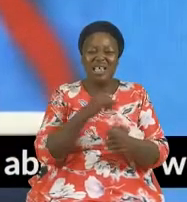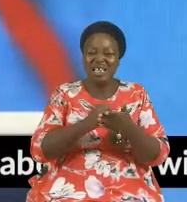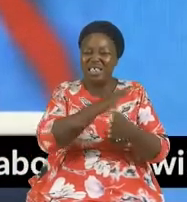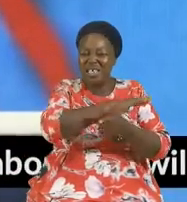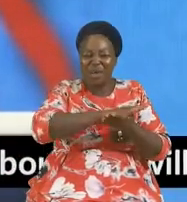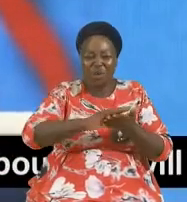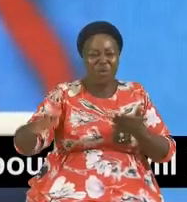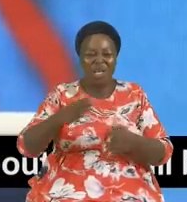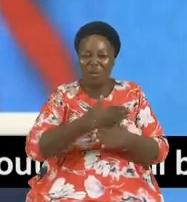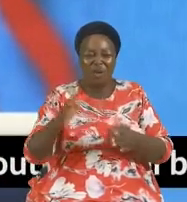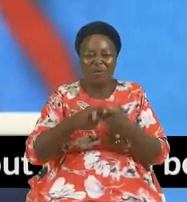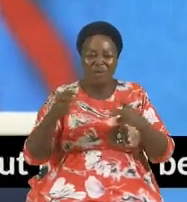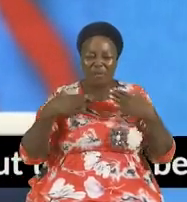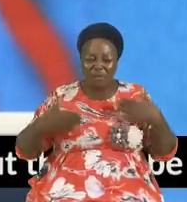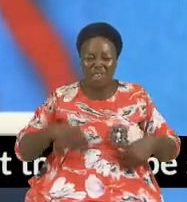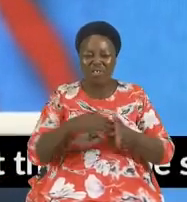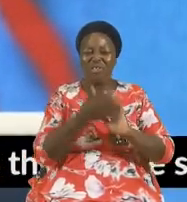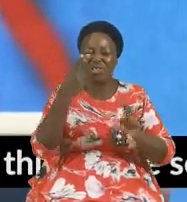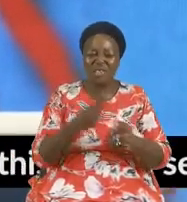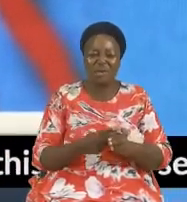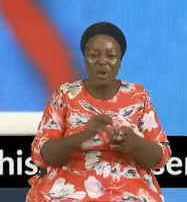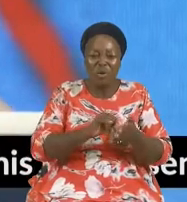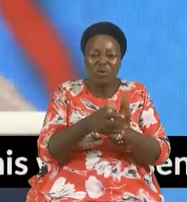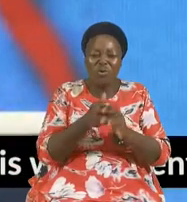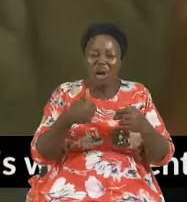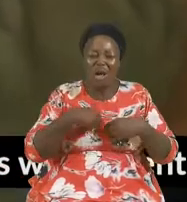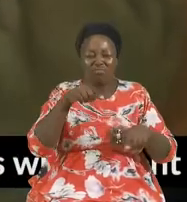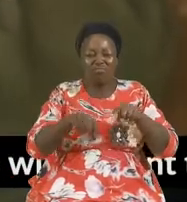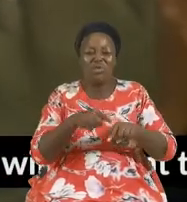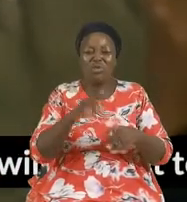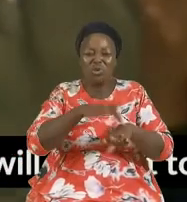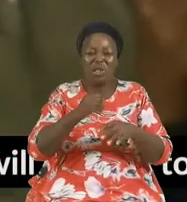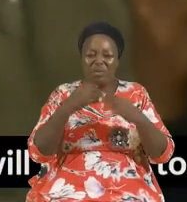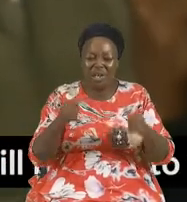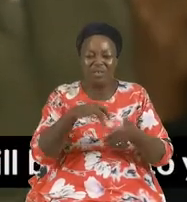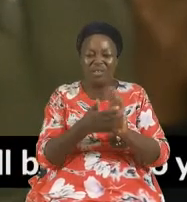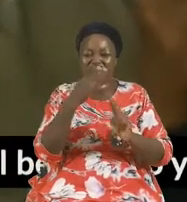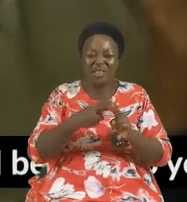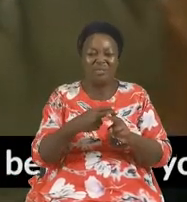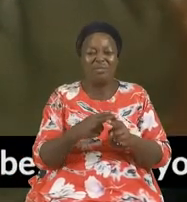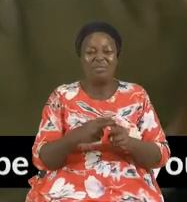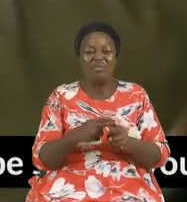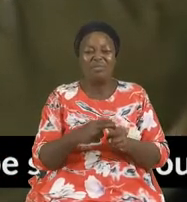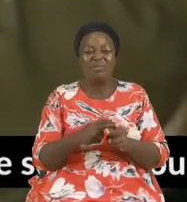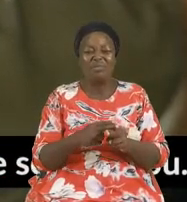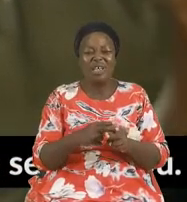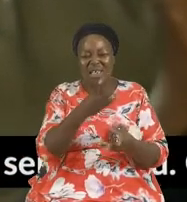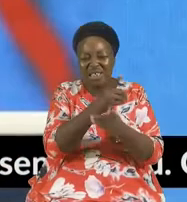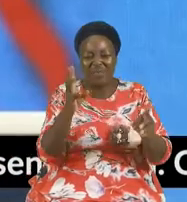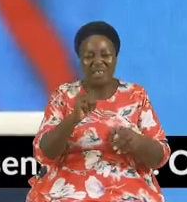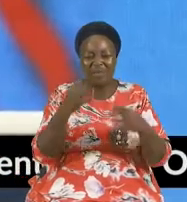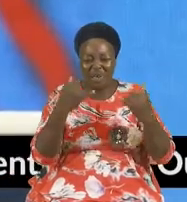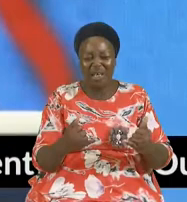body, clear them away from their body in Jesus' name. Those who have stroke, touch them